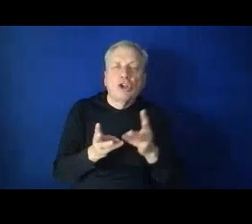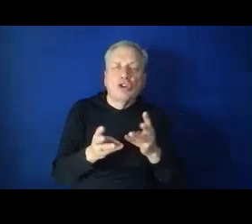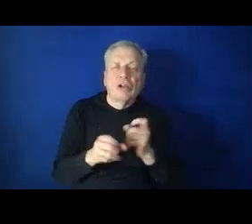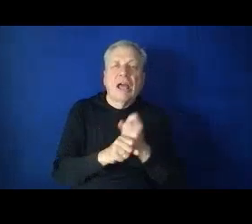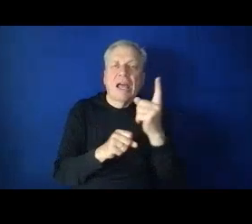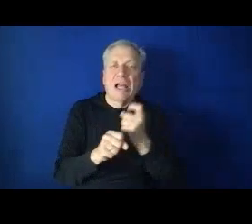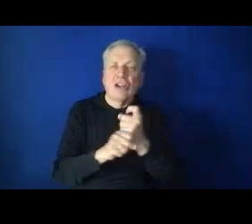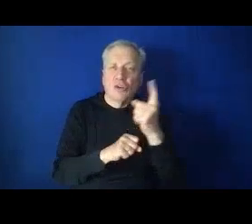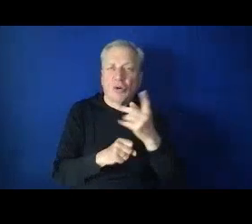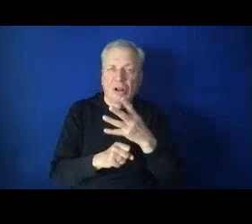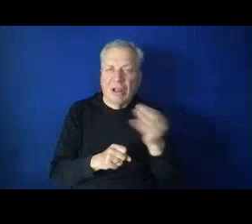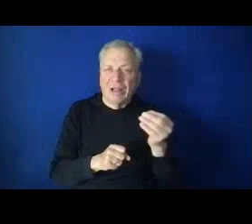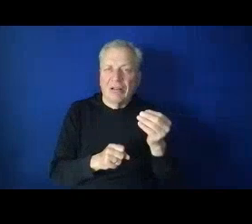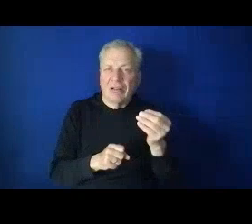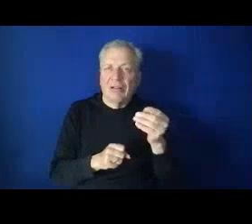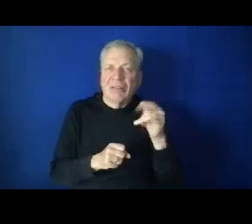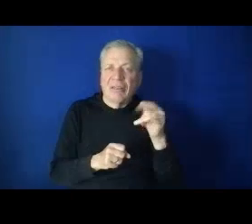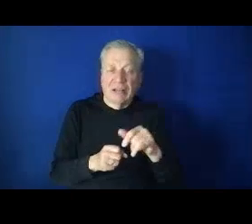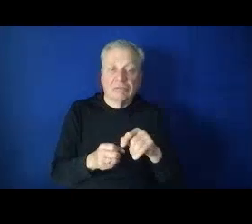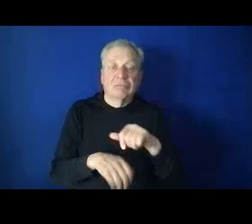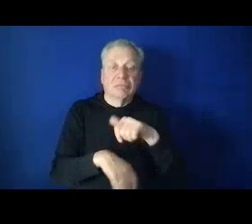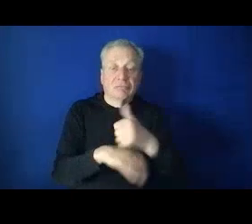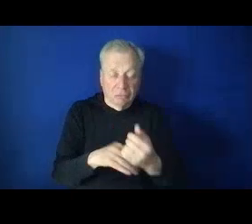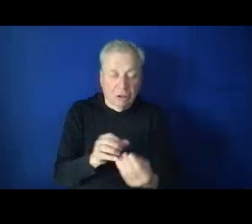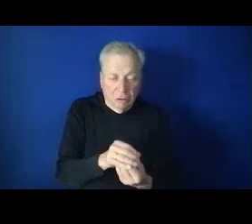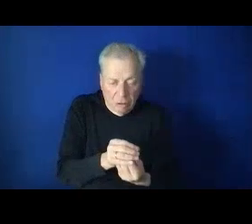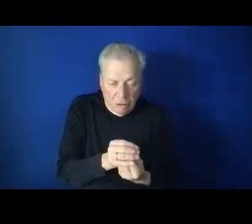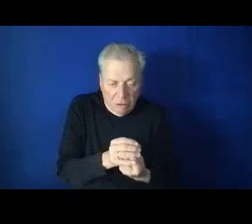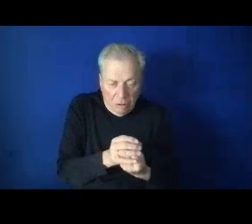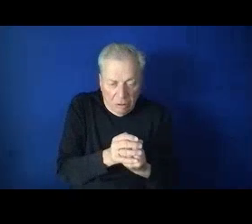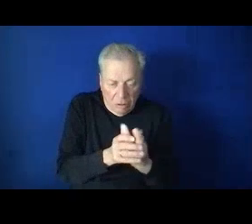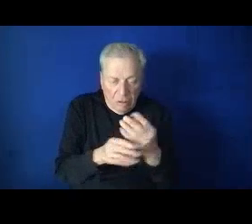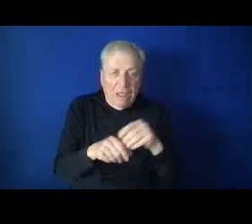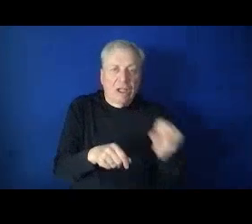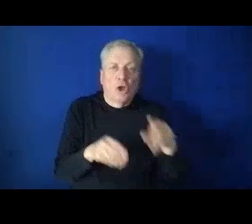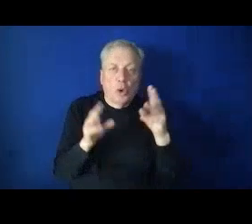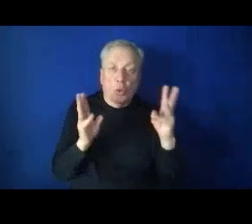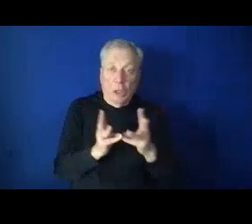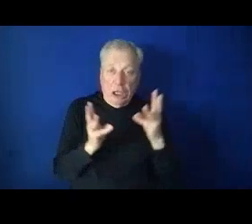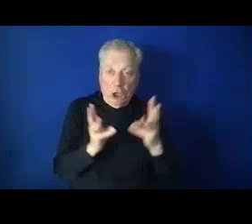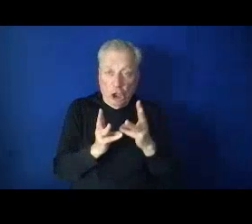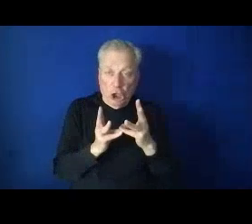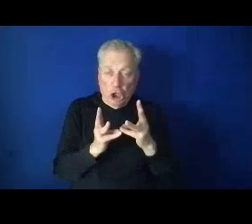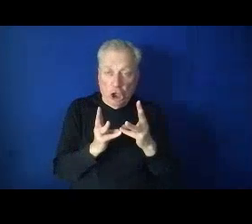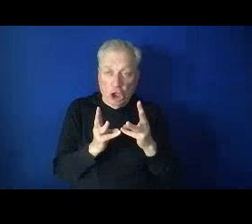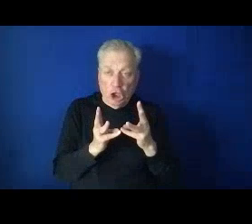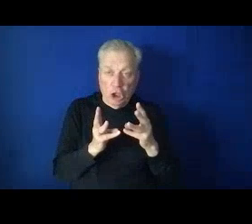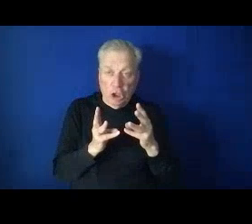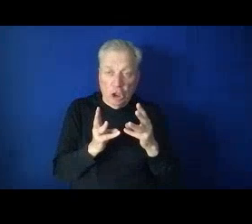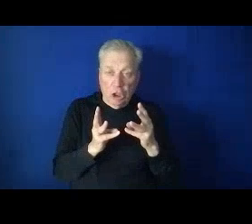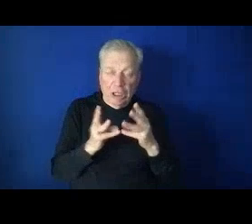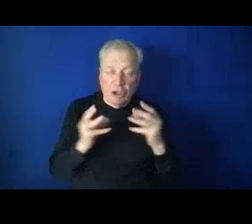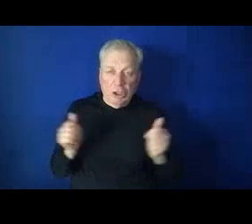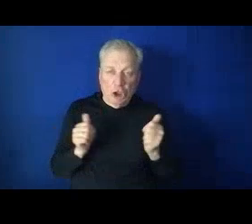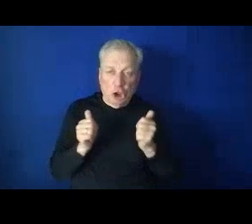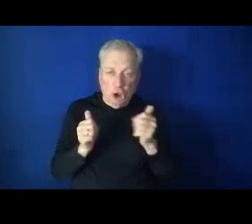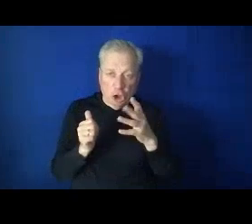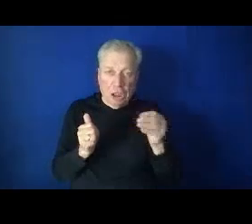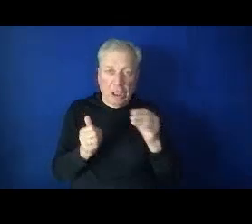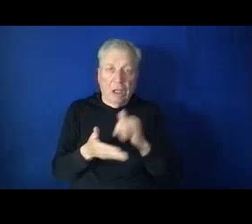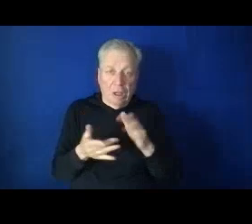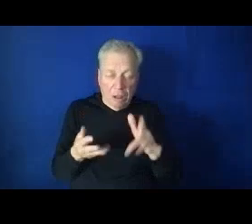they germinate in the winter and then kind of hold